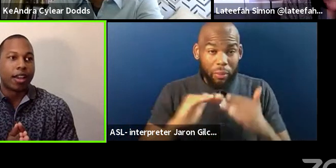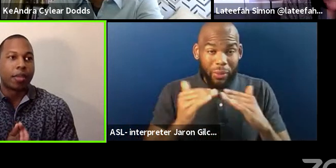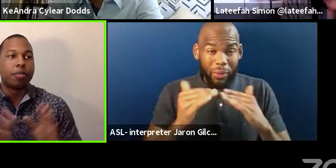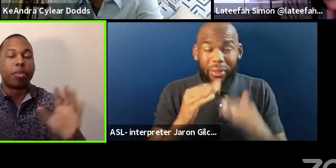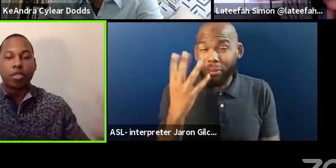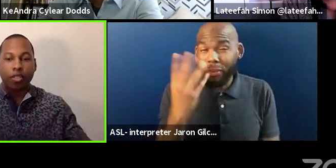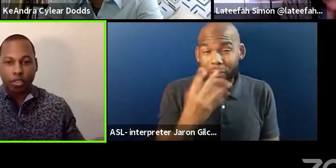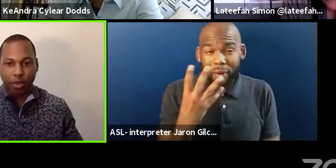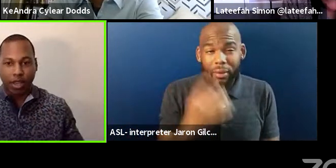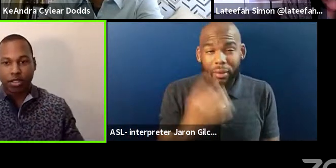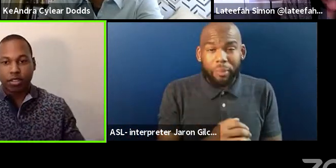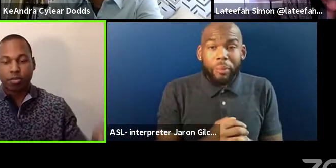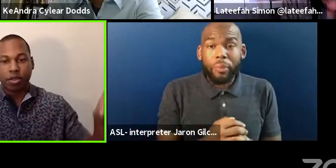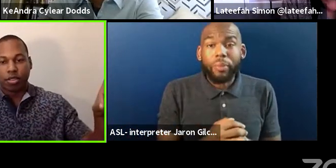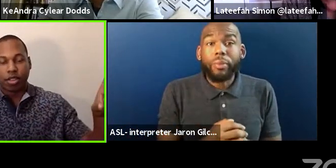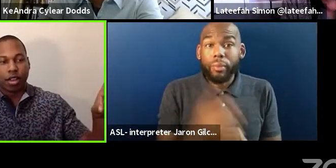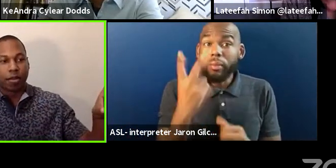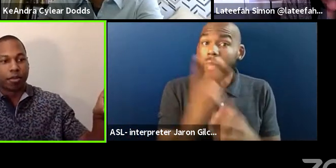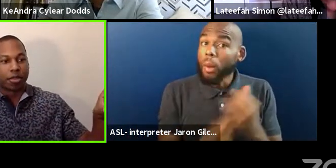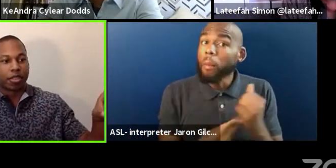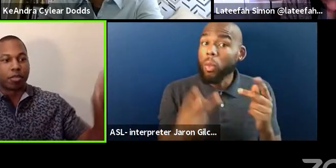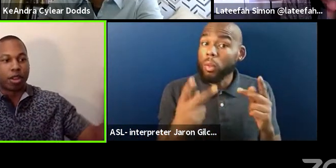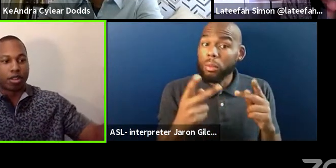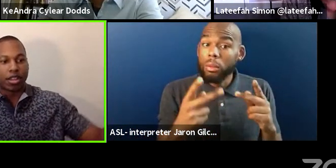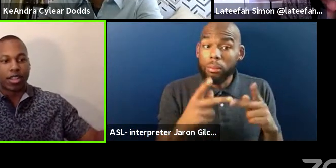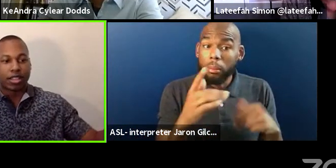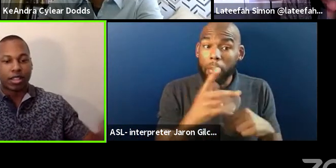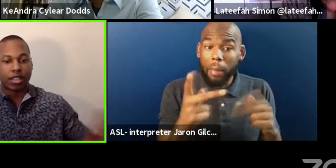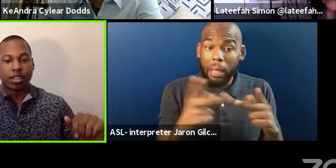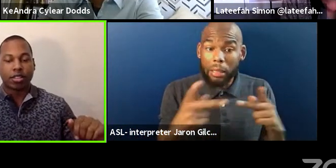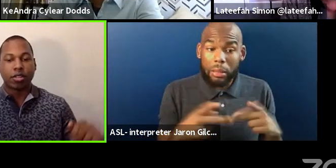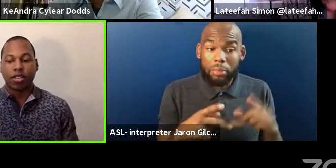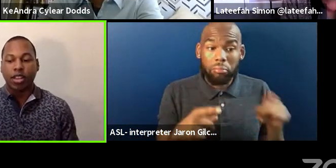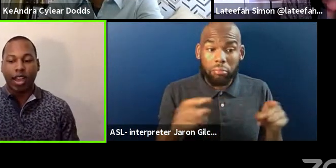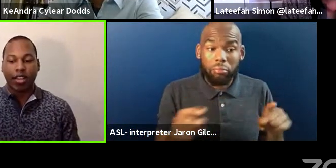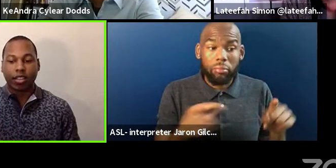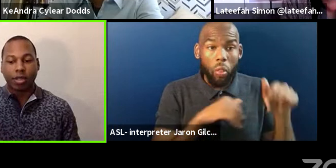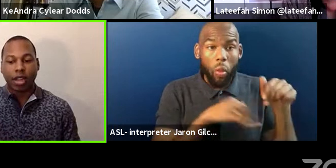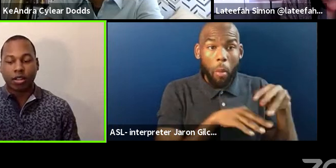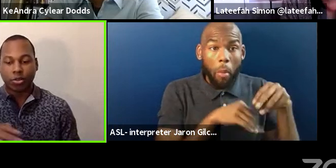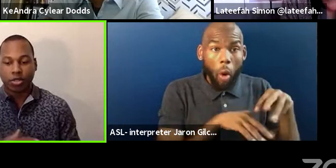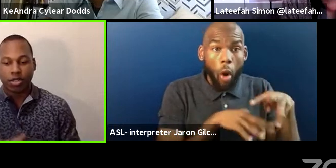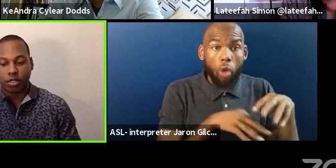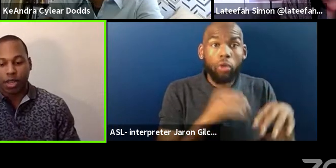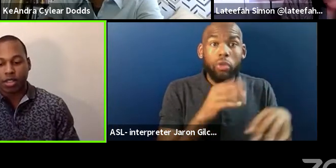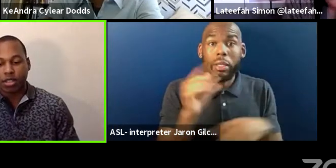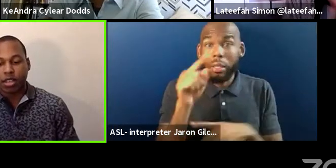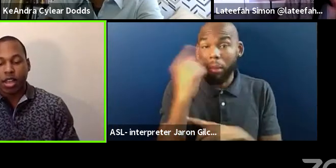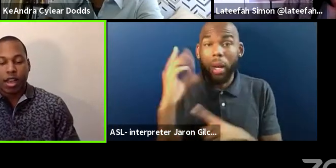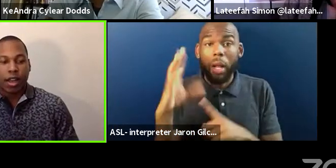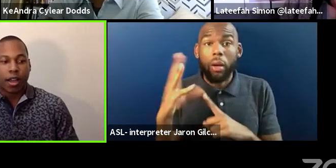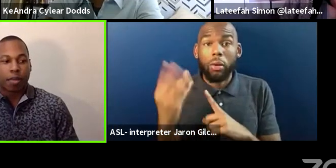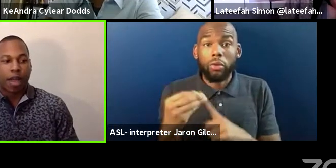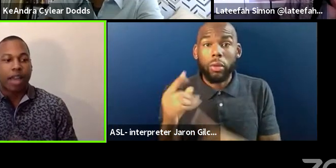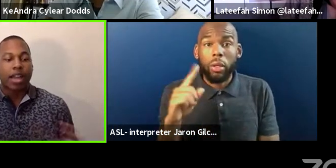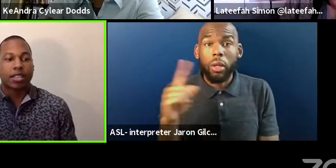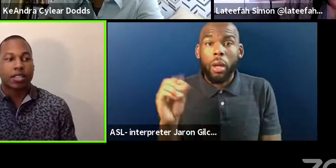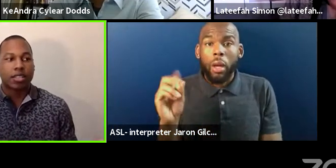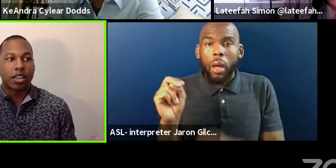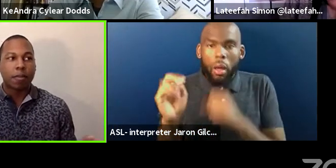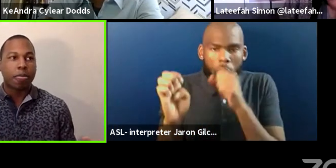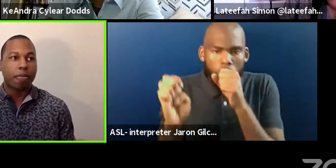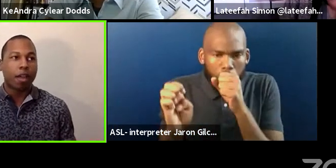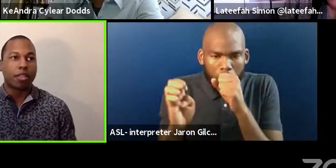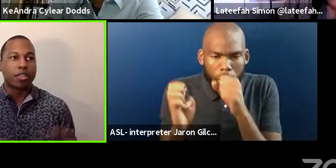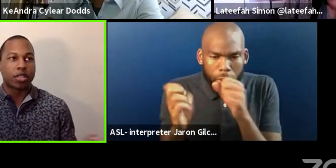And in both of those spaces, both the march that I attended in East Oakland and the Black Cultural Zone space, I got